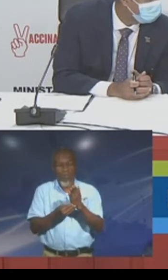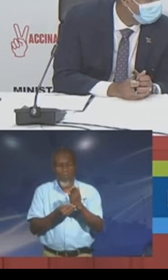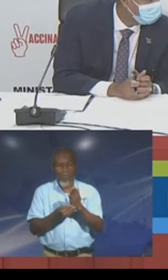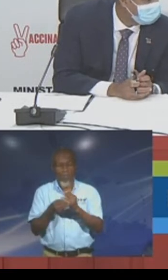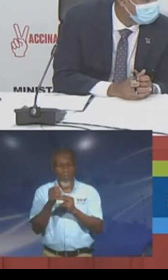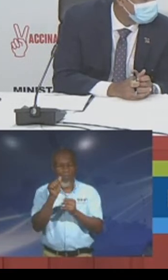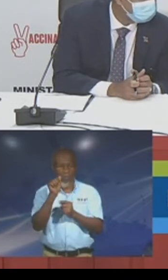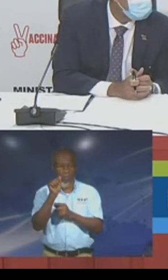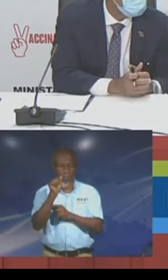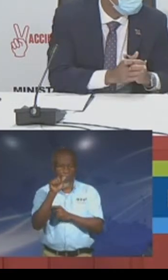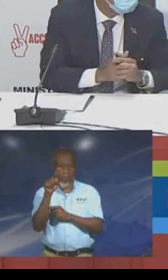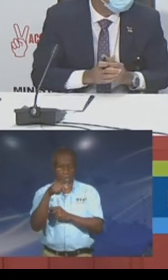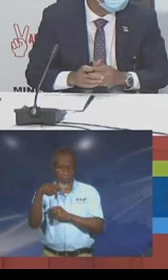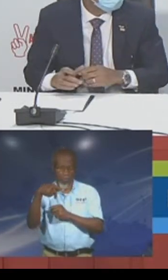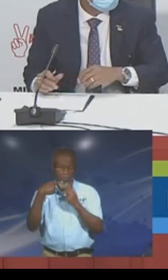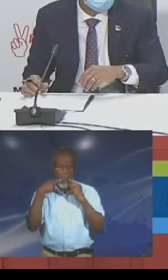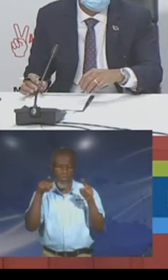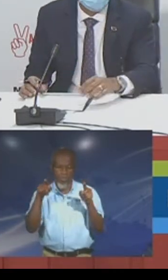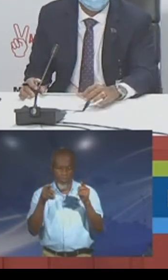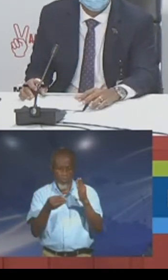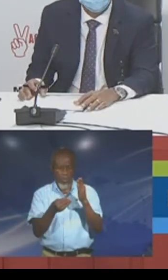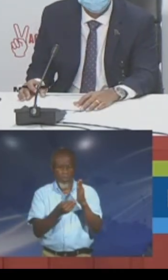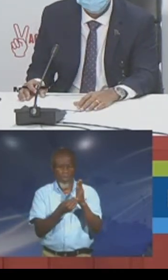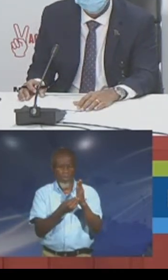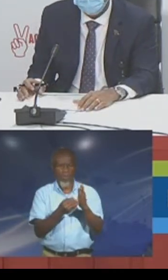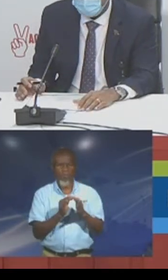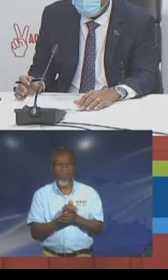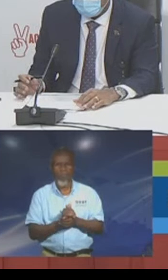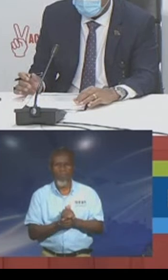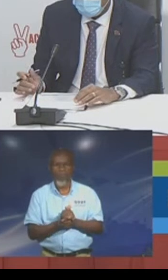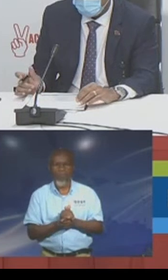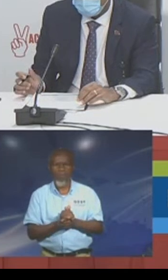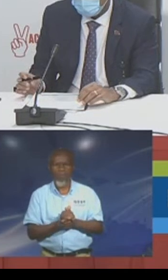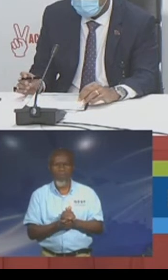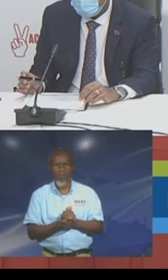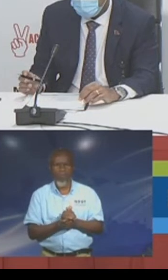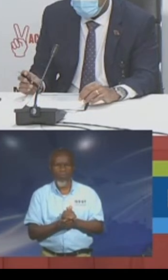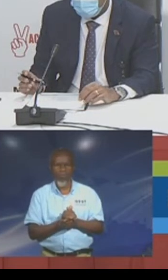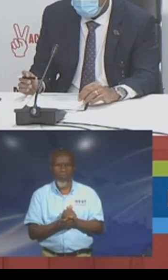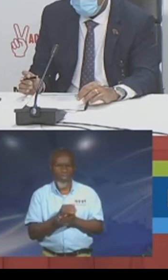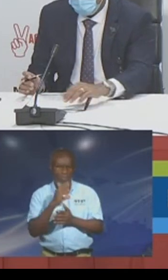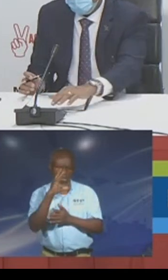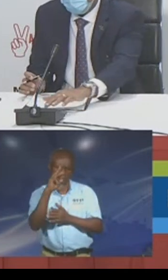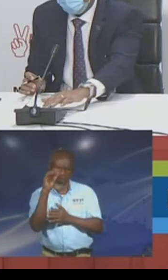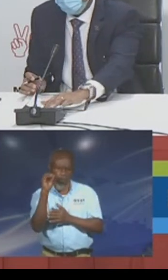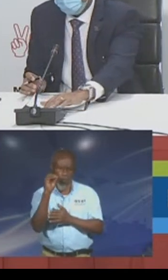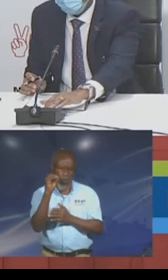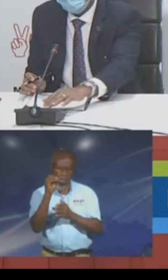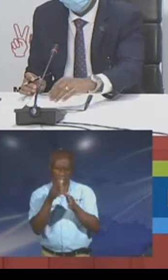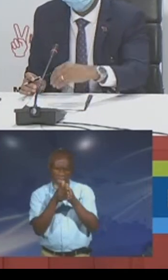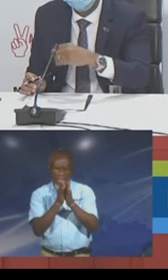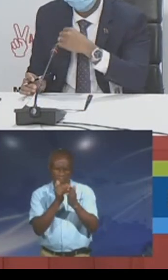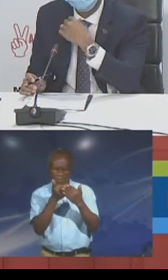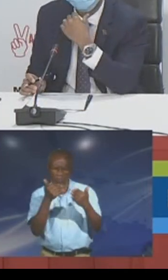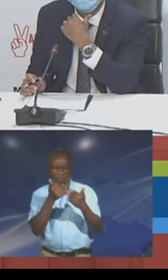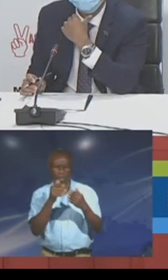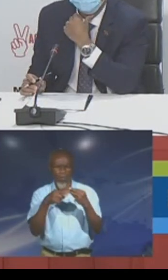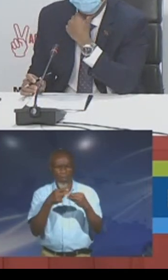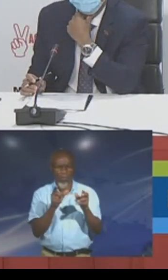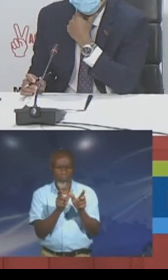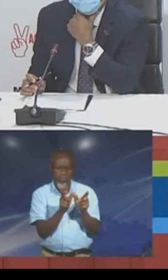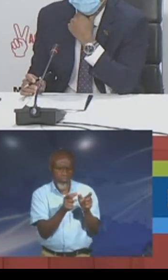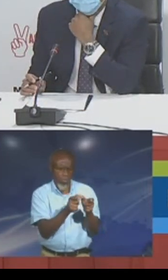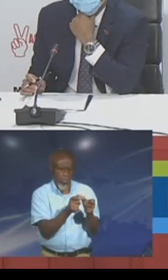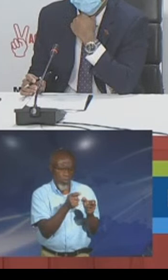azpnews.com. Thank you very much again, Major. CMO, I had asked about the quarantine